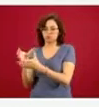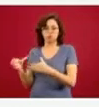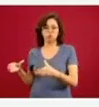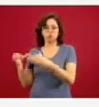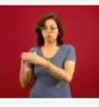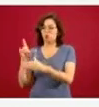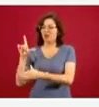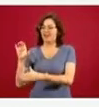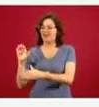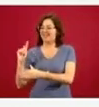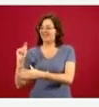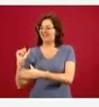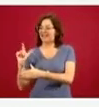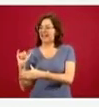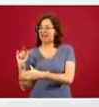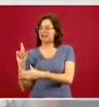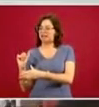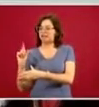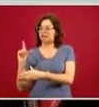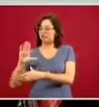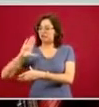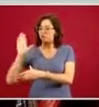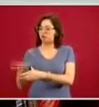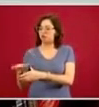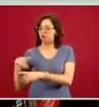that state.